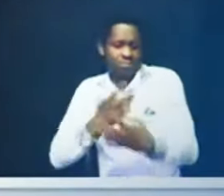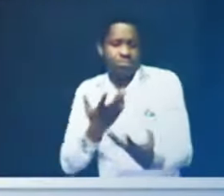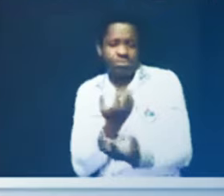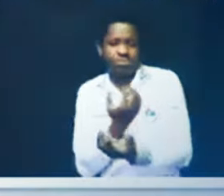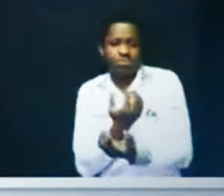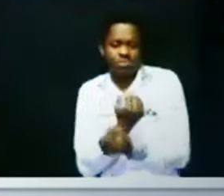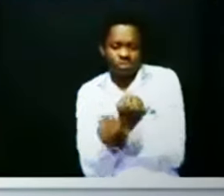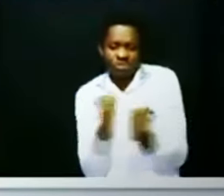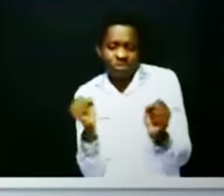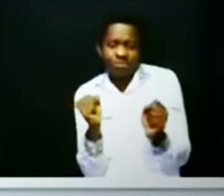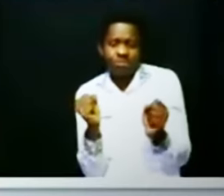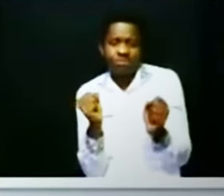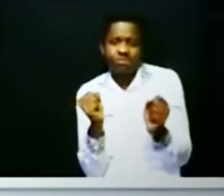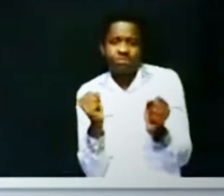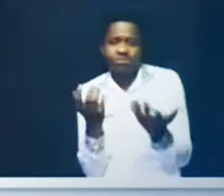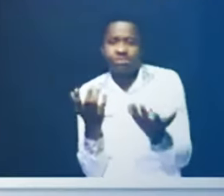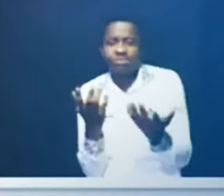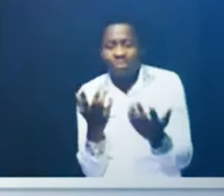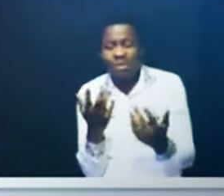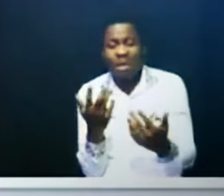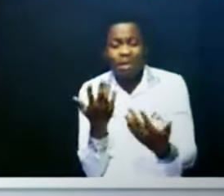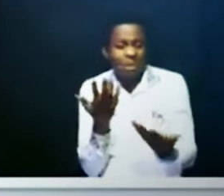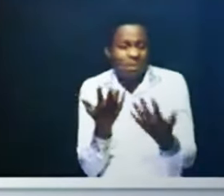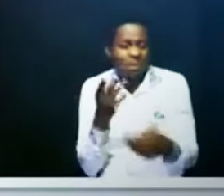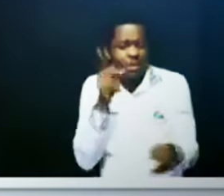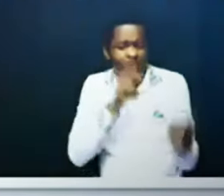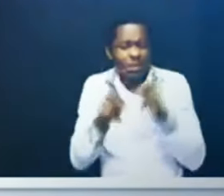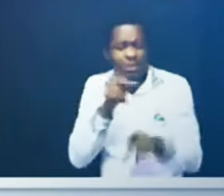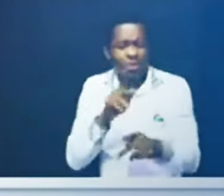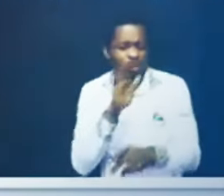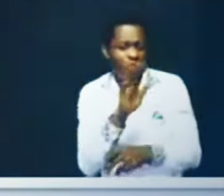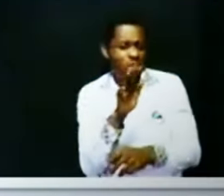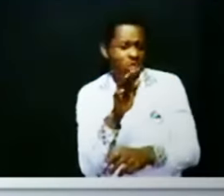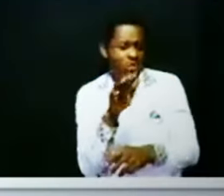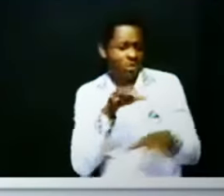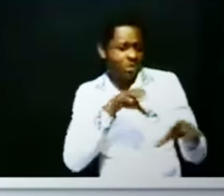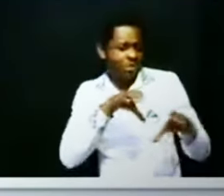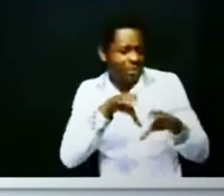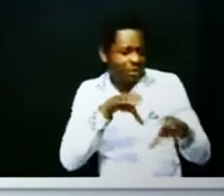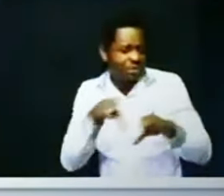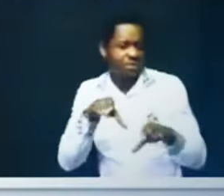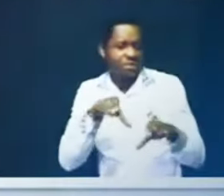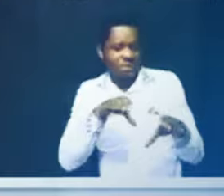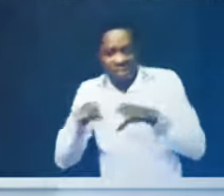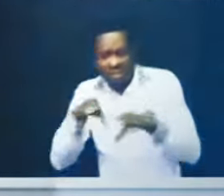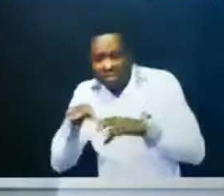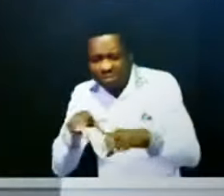false interpretation of people's actions and inactions. And false